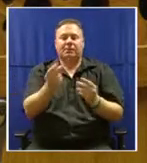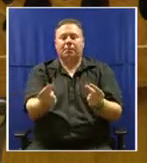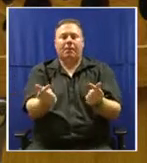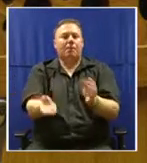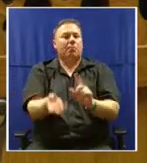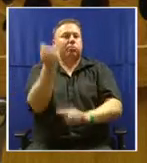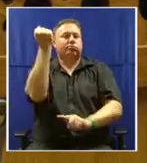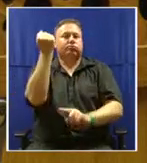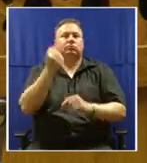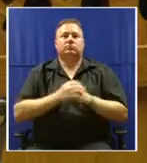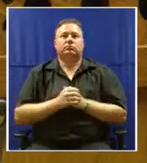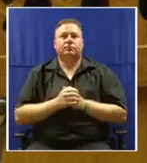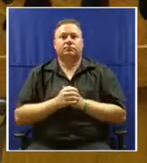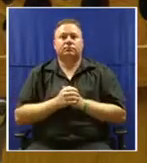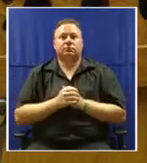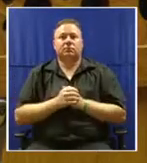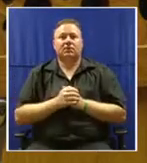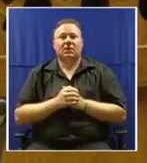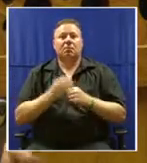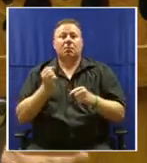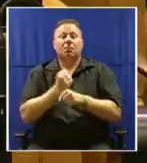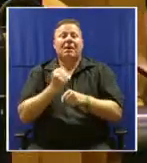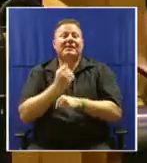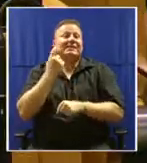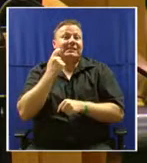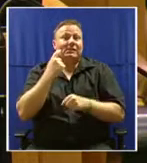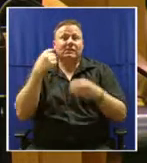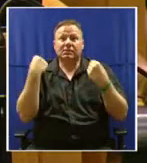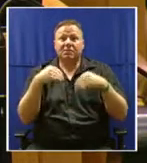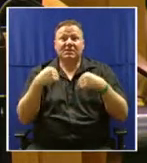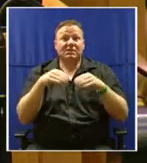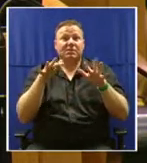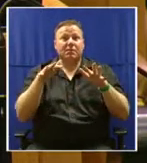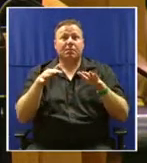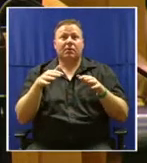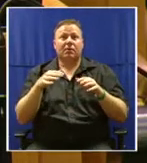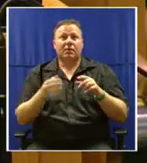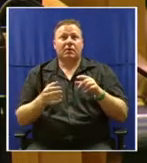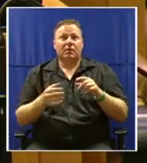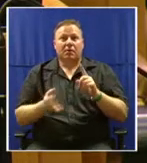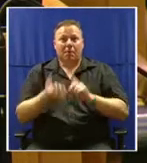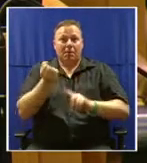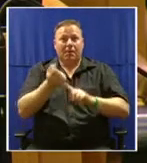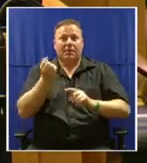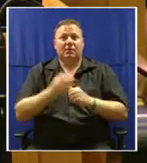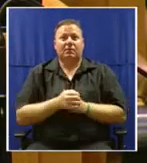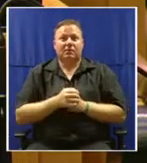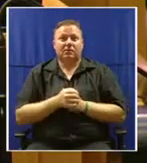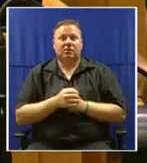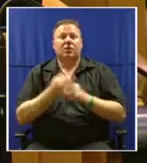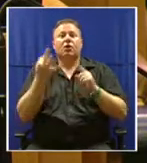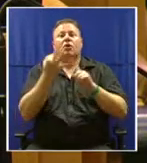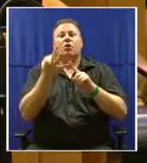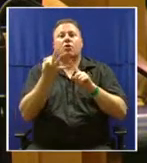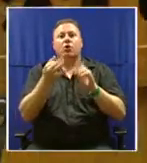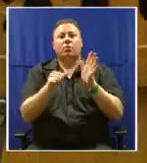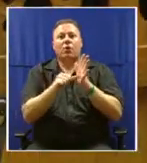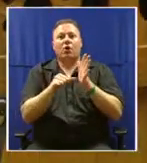We are making it easier for business to do business. Our third priority